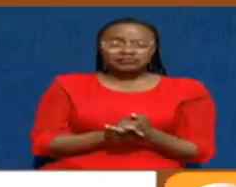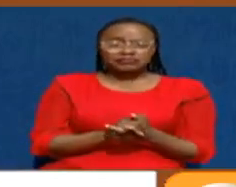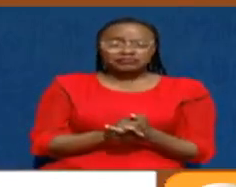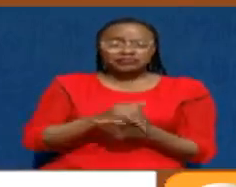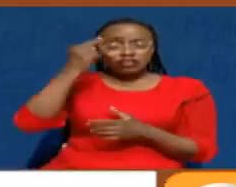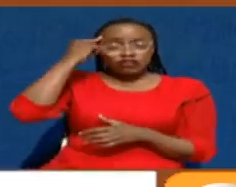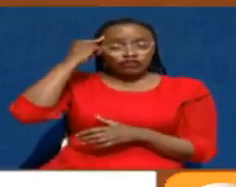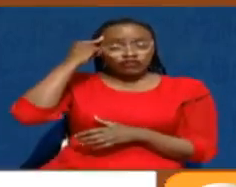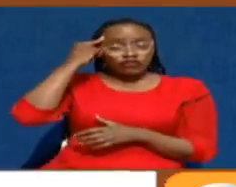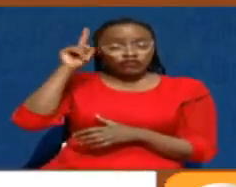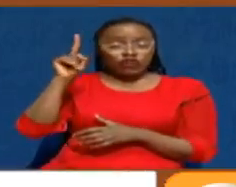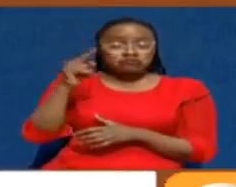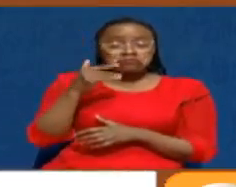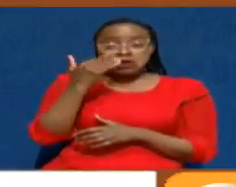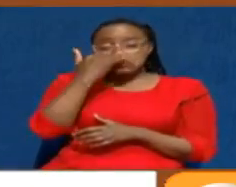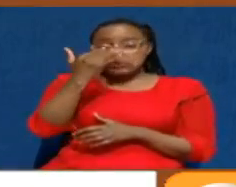were gasping for air.